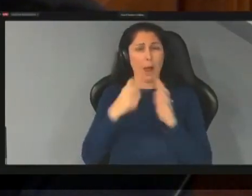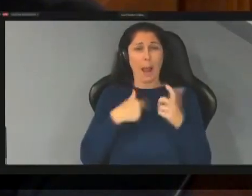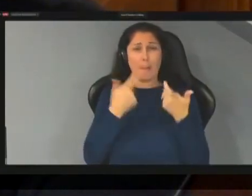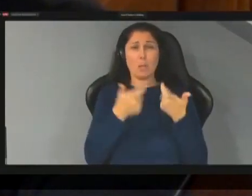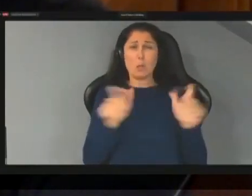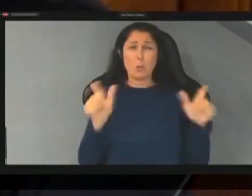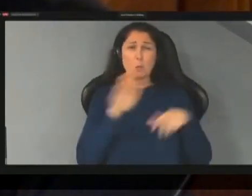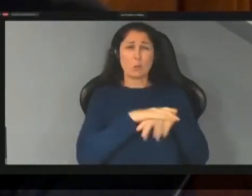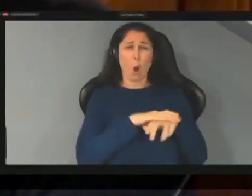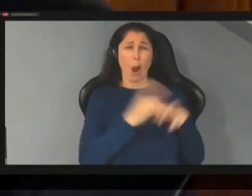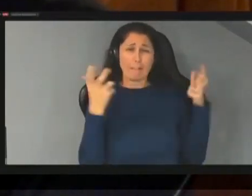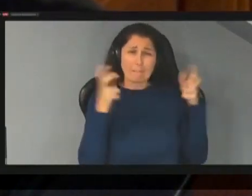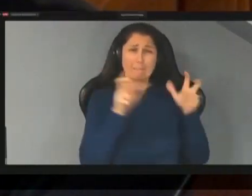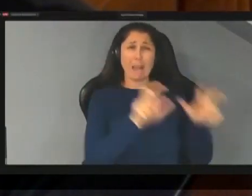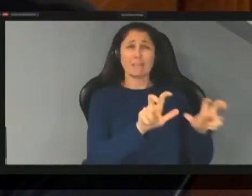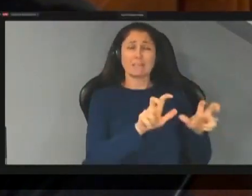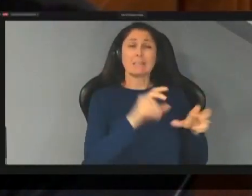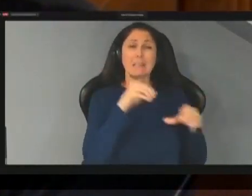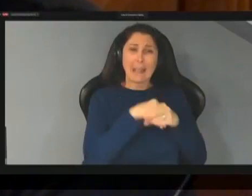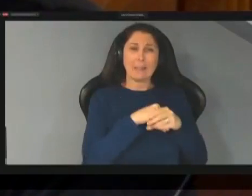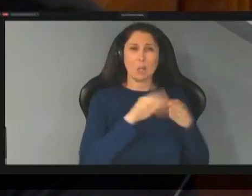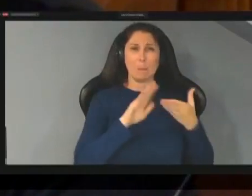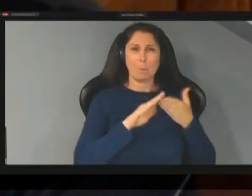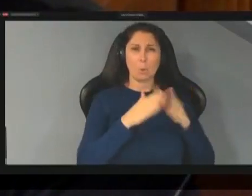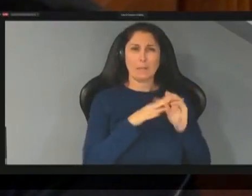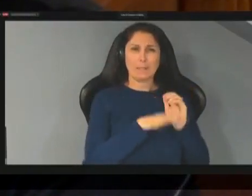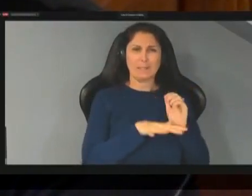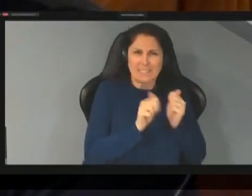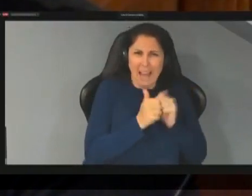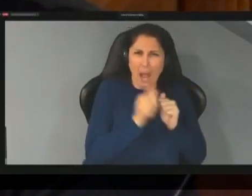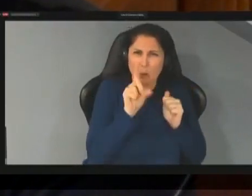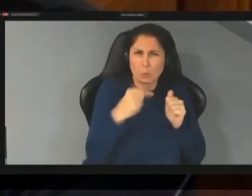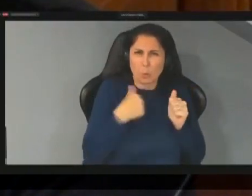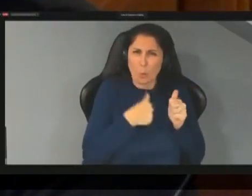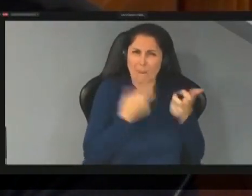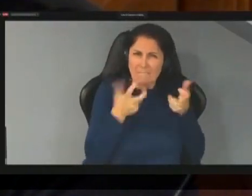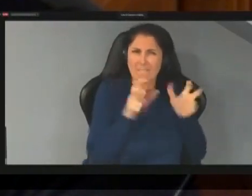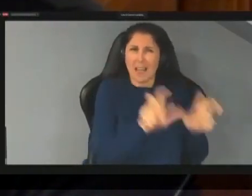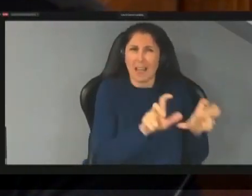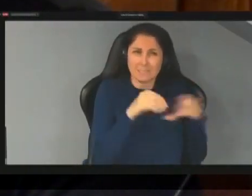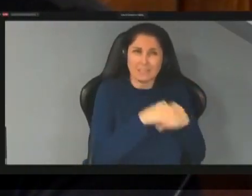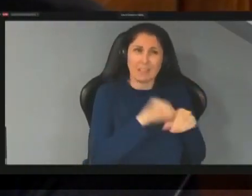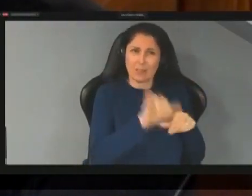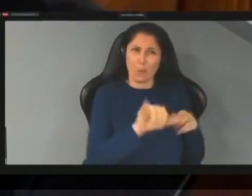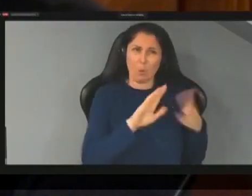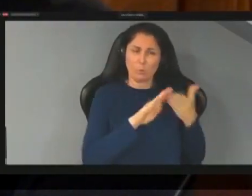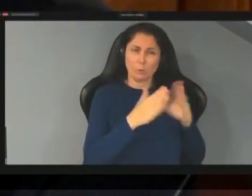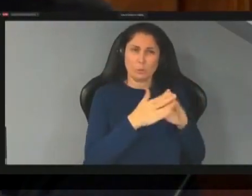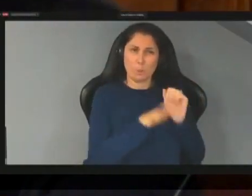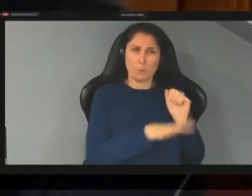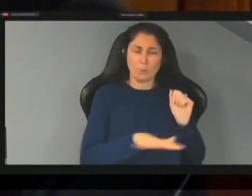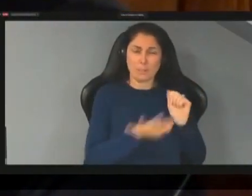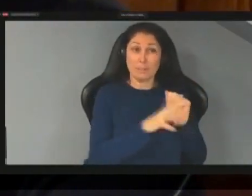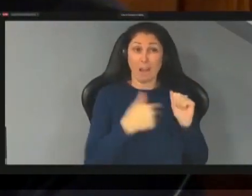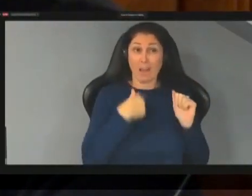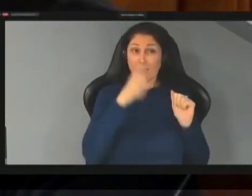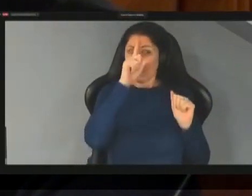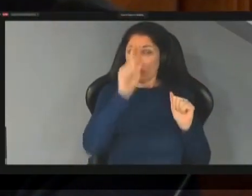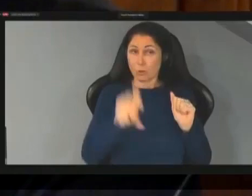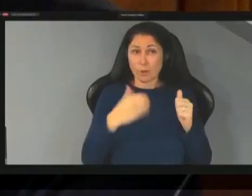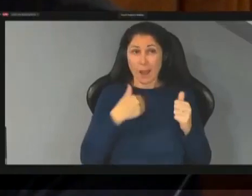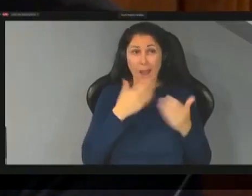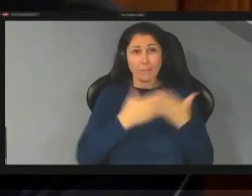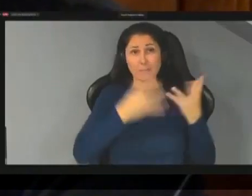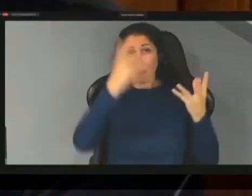in communities. The question is, how do we invest in those communities? And I think we should have some thoughtful